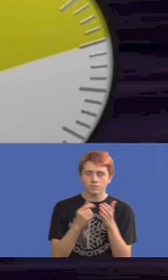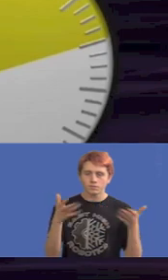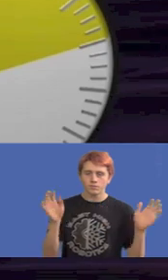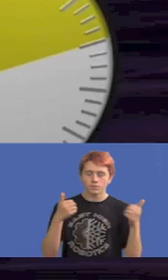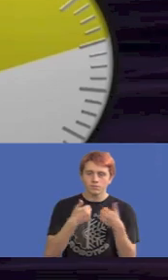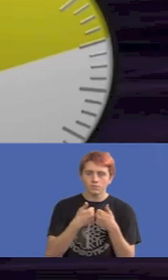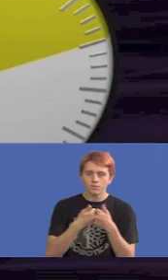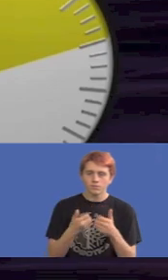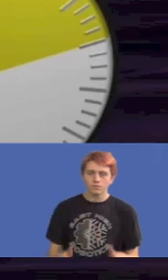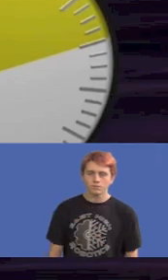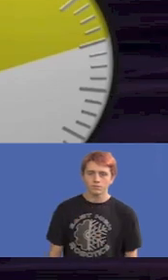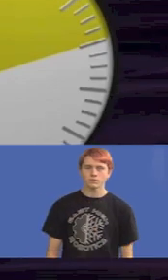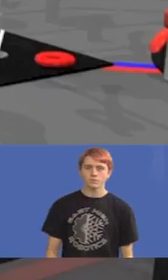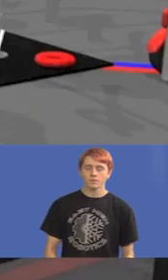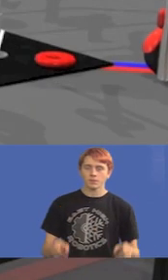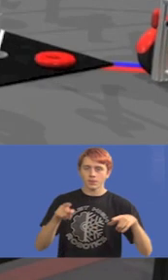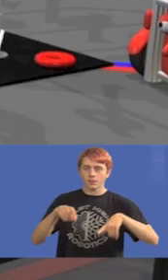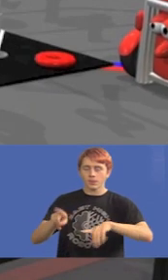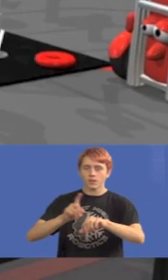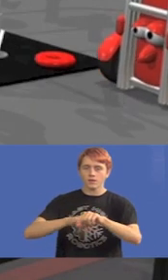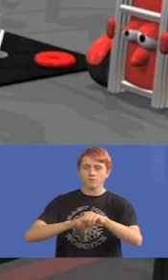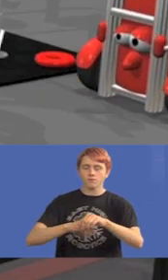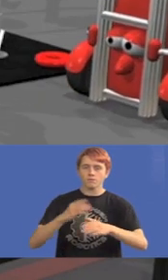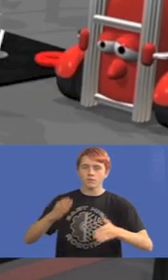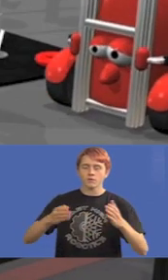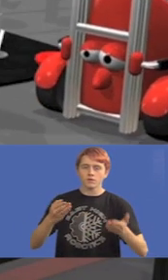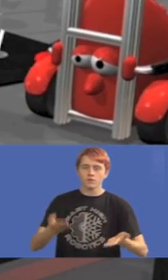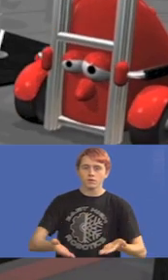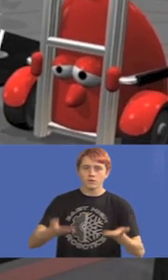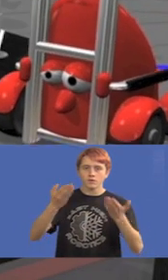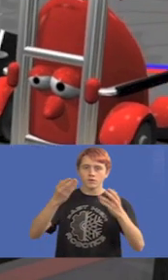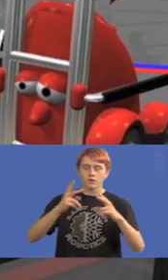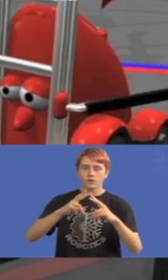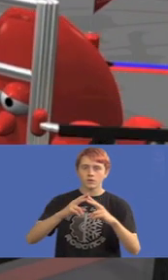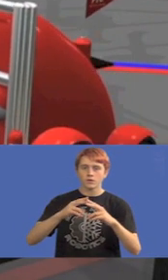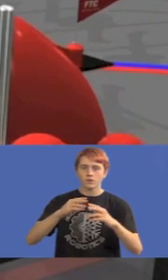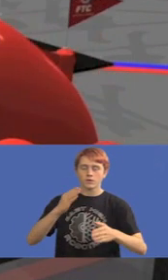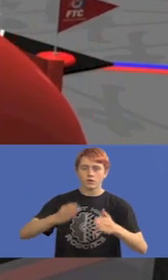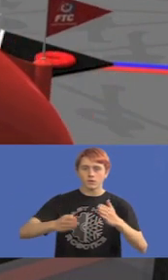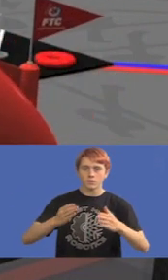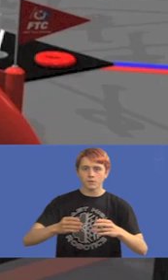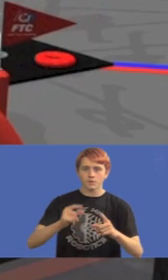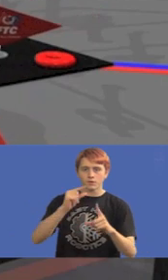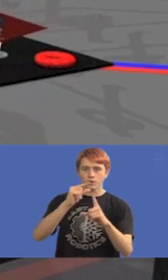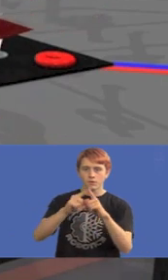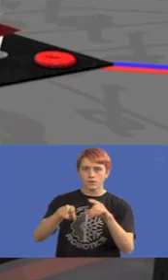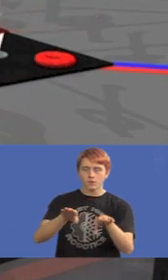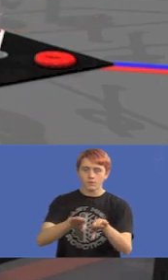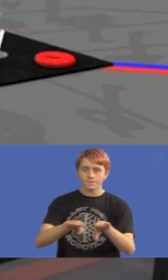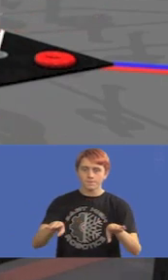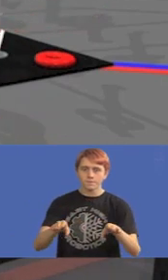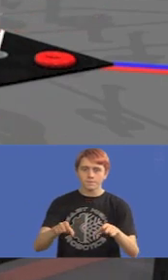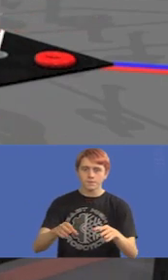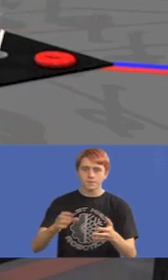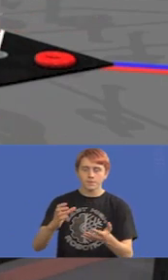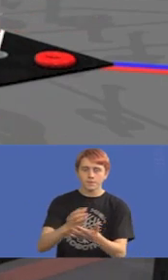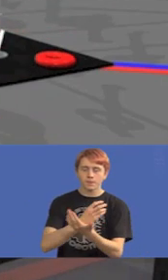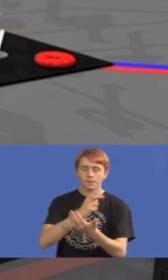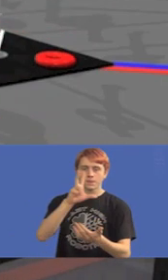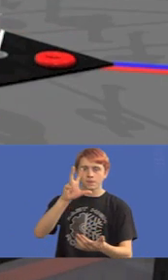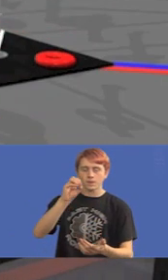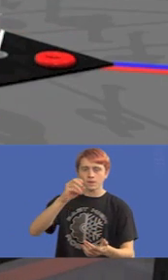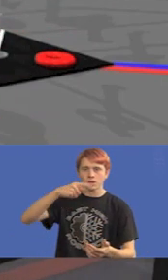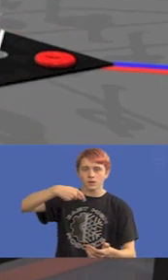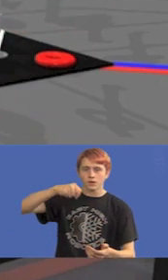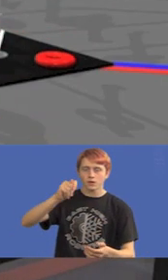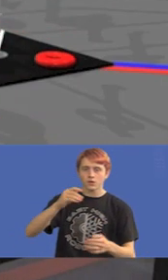the end game. During this time, if a robot can lift an alliance partner robot at least 1 inch off the floor, they are